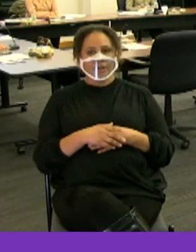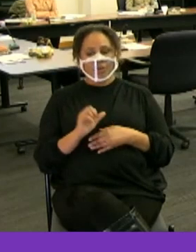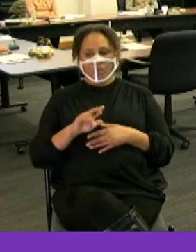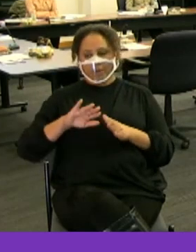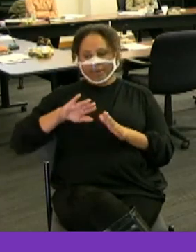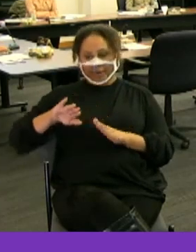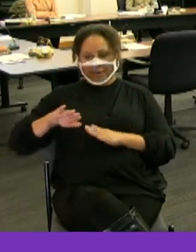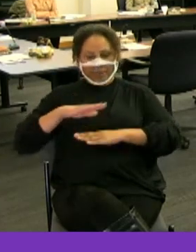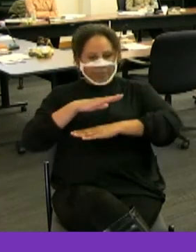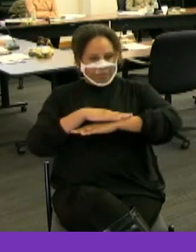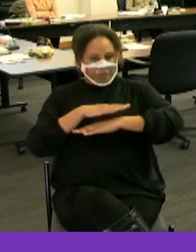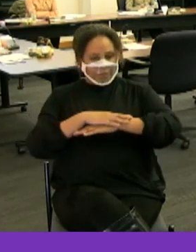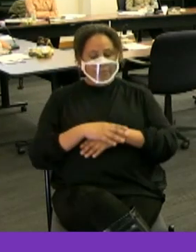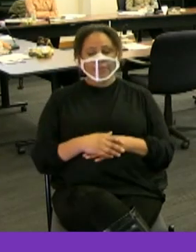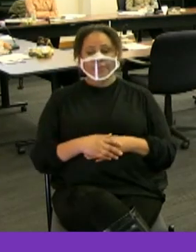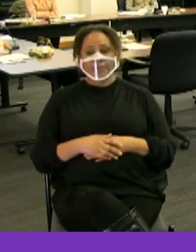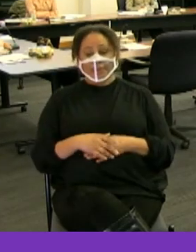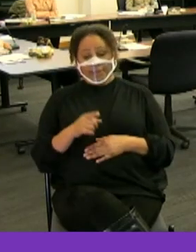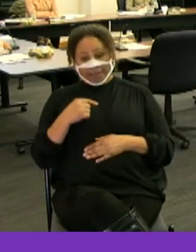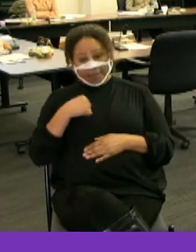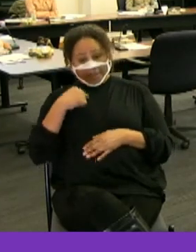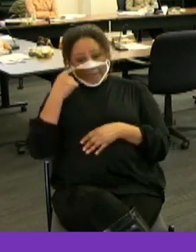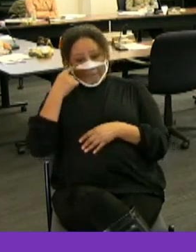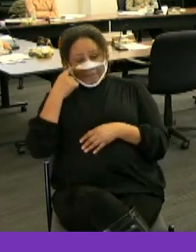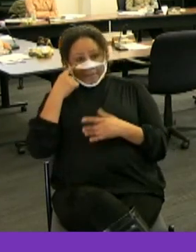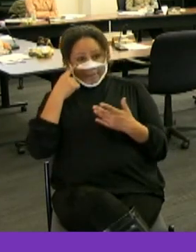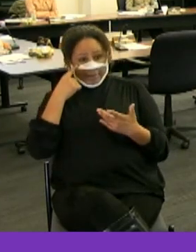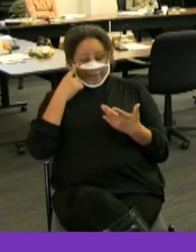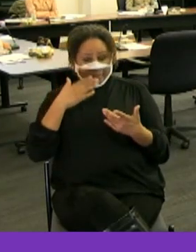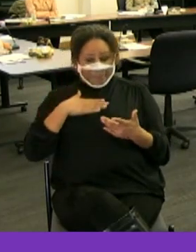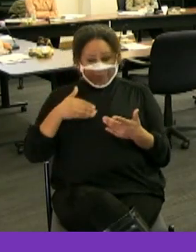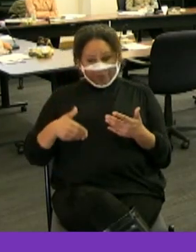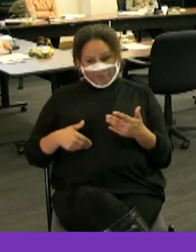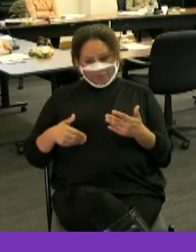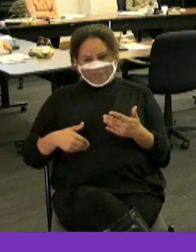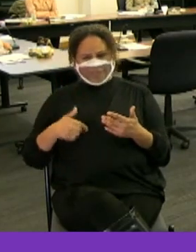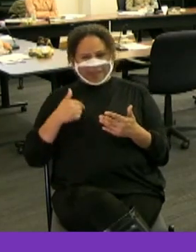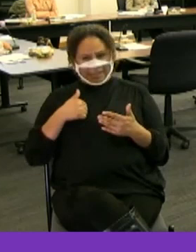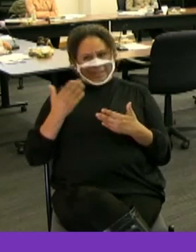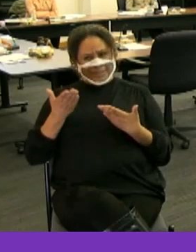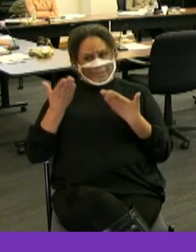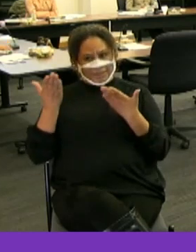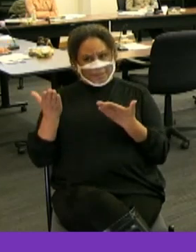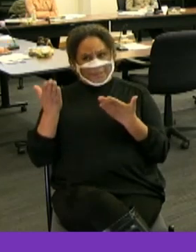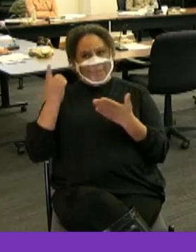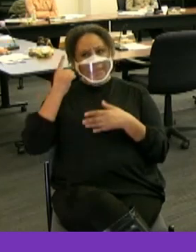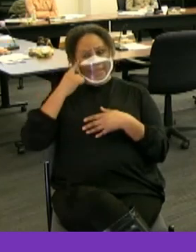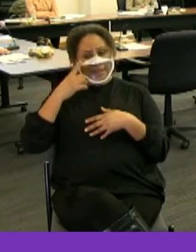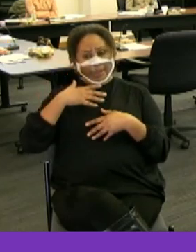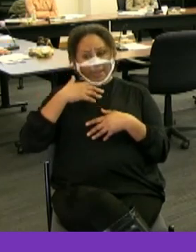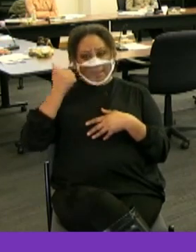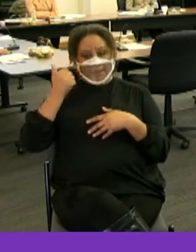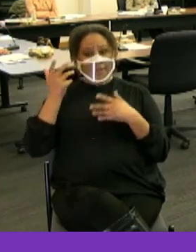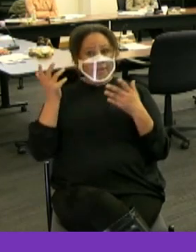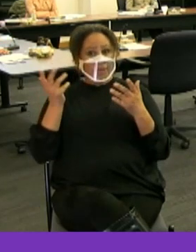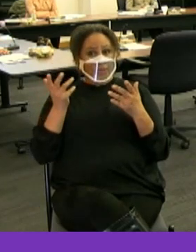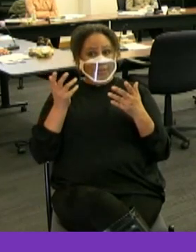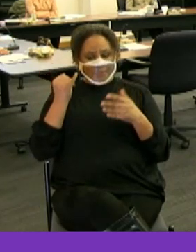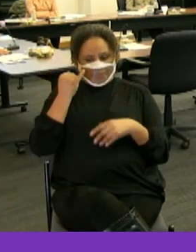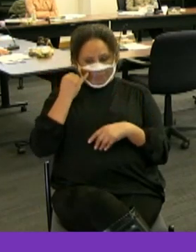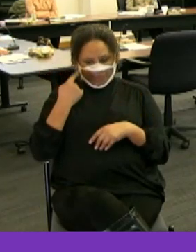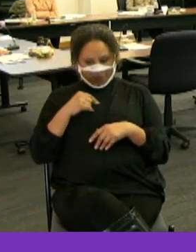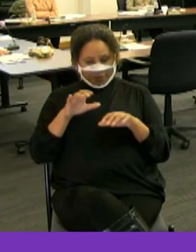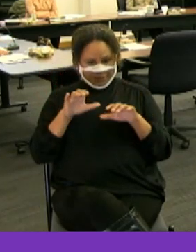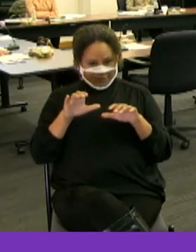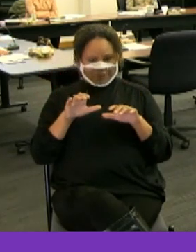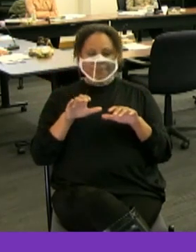so my feeling on this and what my suggestion and I think would be best is if we did